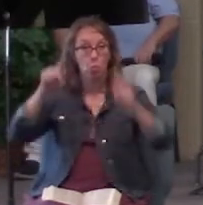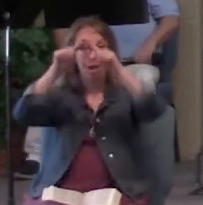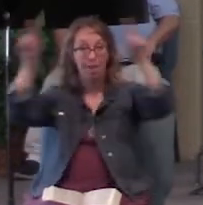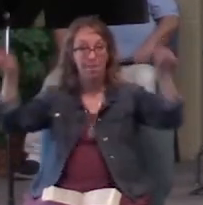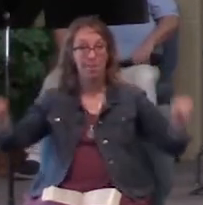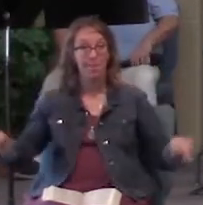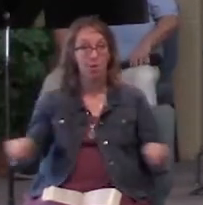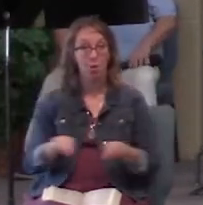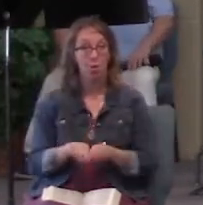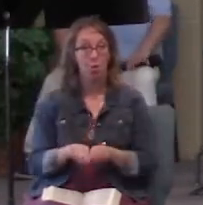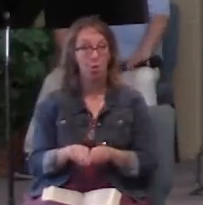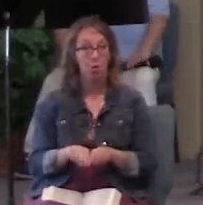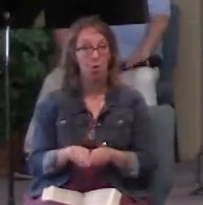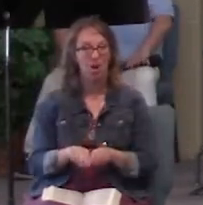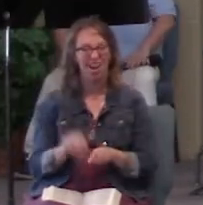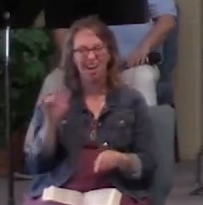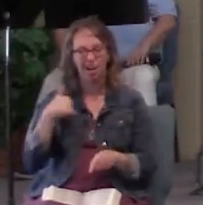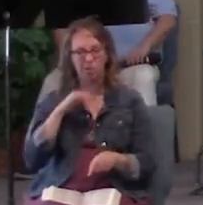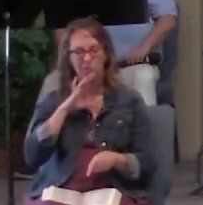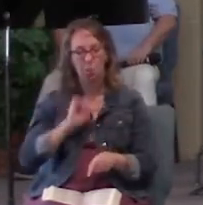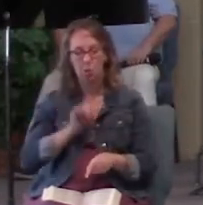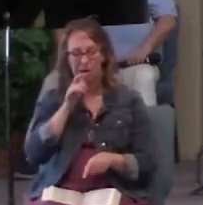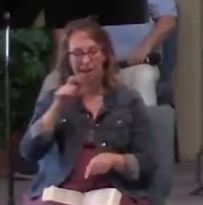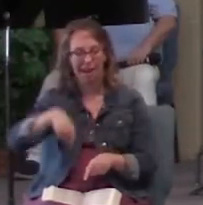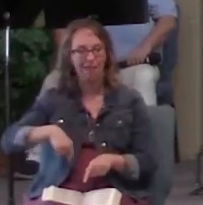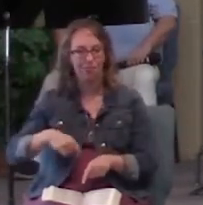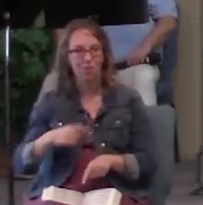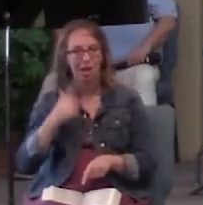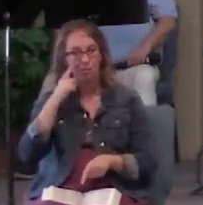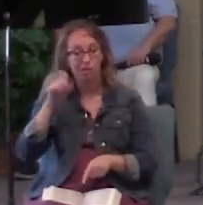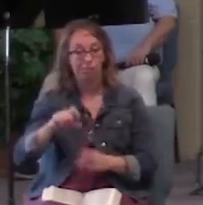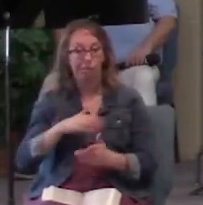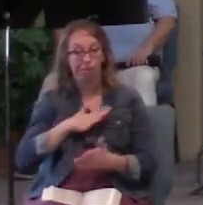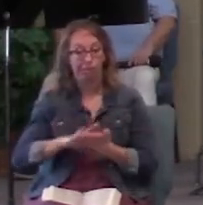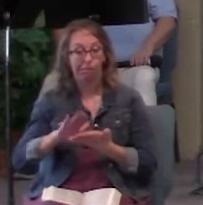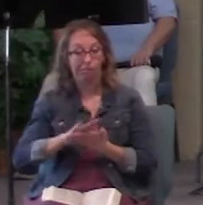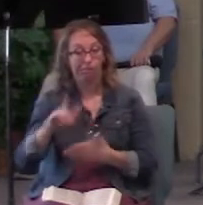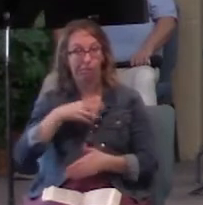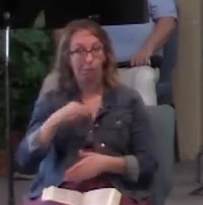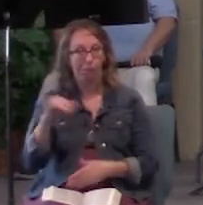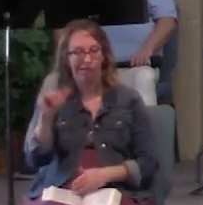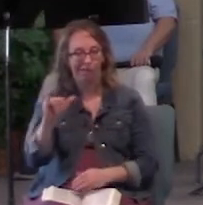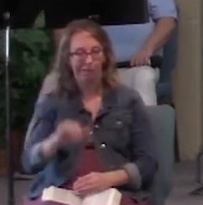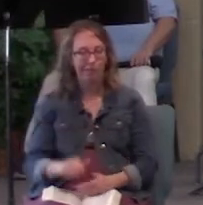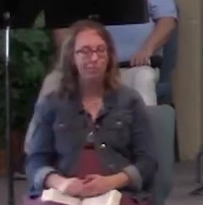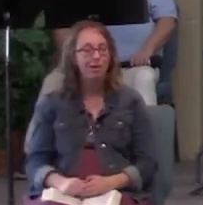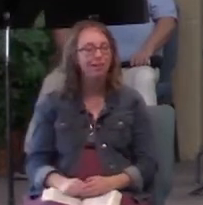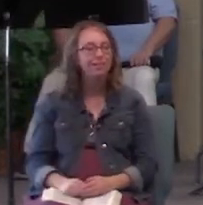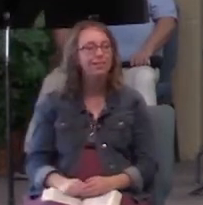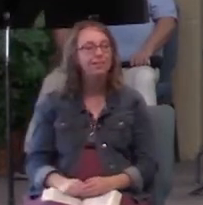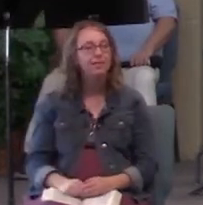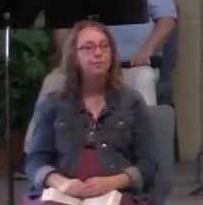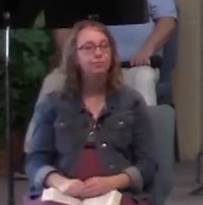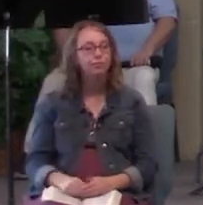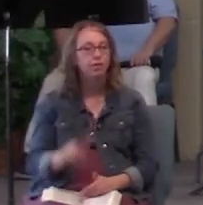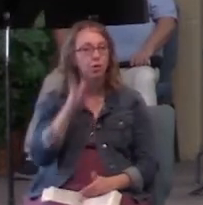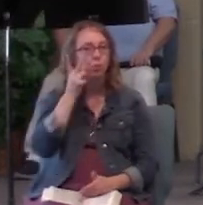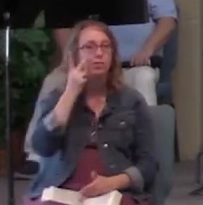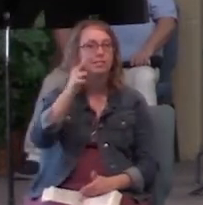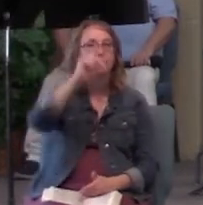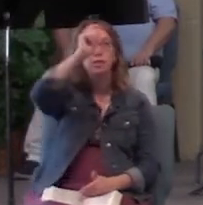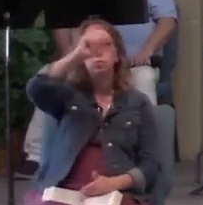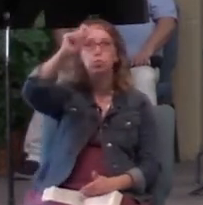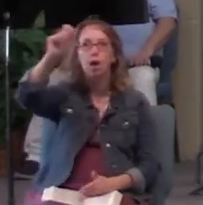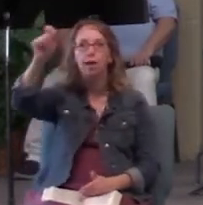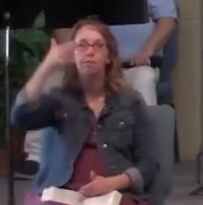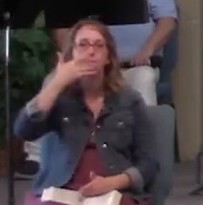And I was way too old to have to clean whiteboards, or I probably would have had to clean the whiteboards as well. But you'll see writing, and you'll see